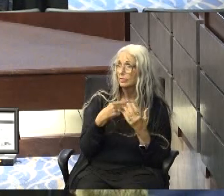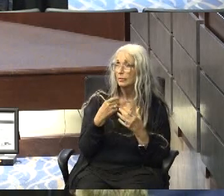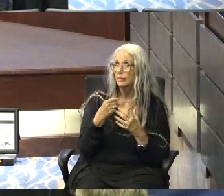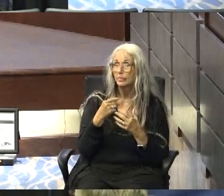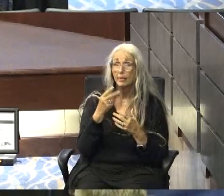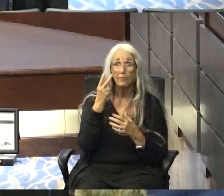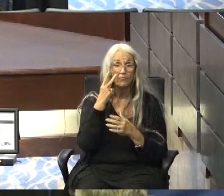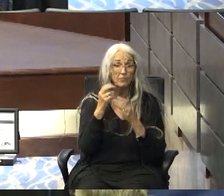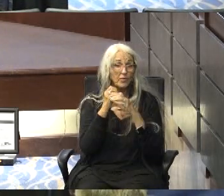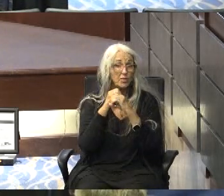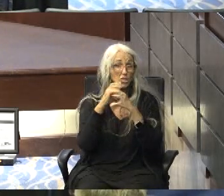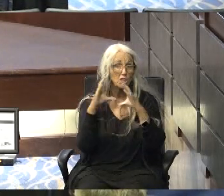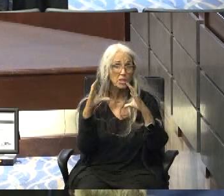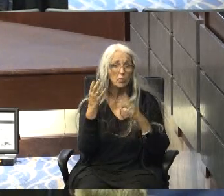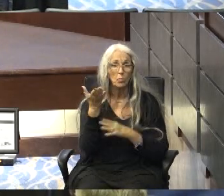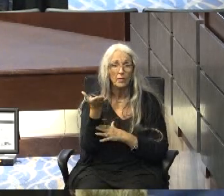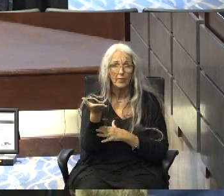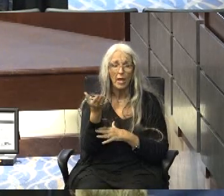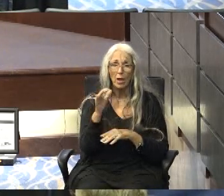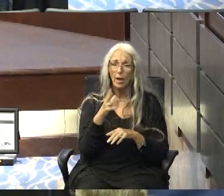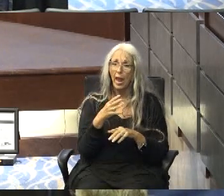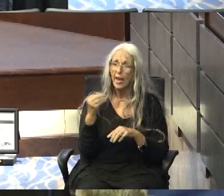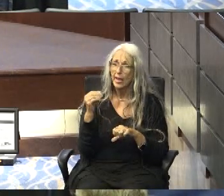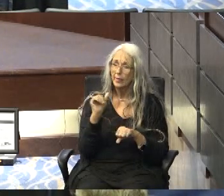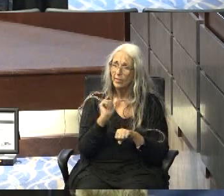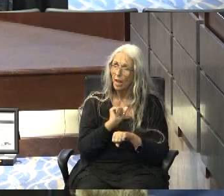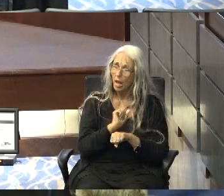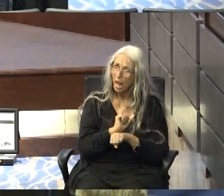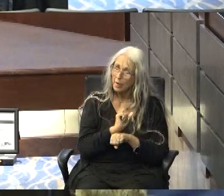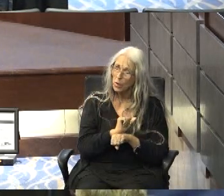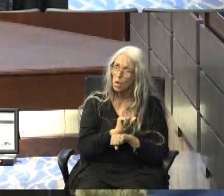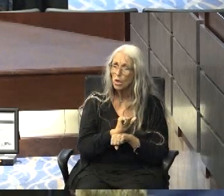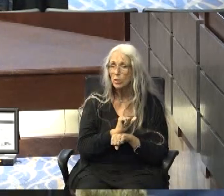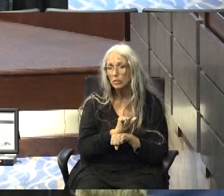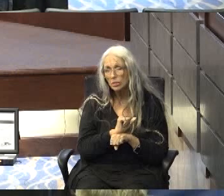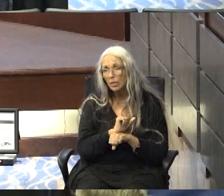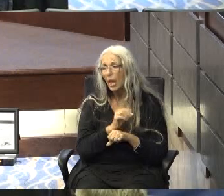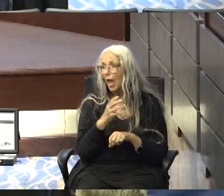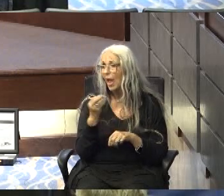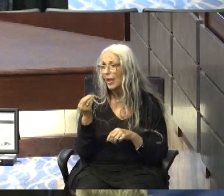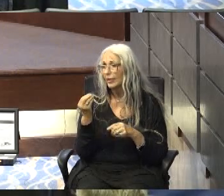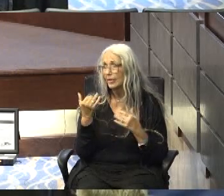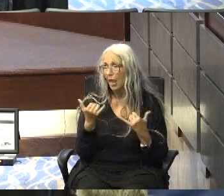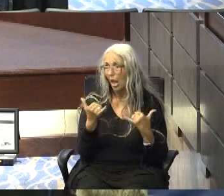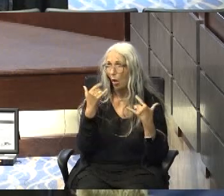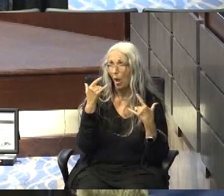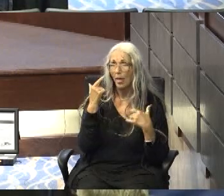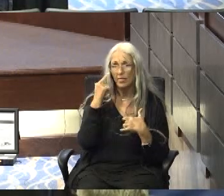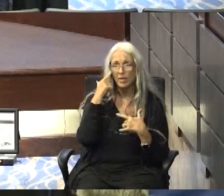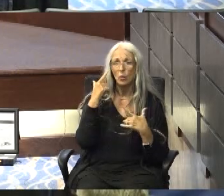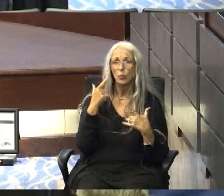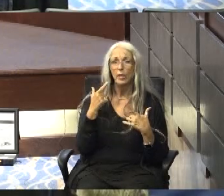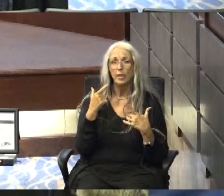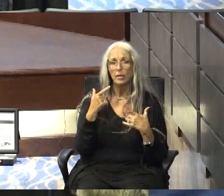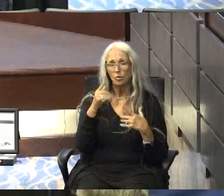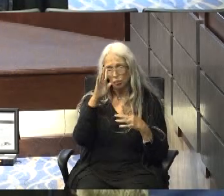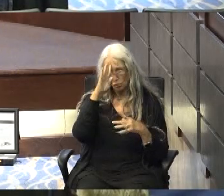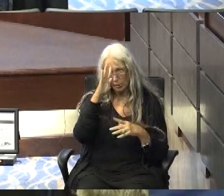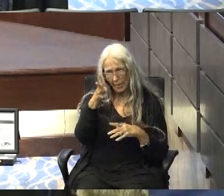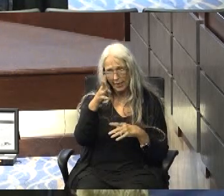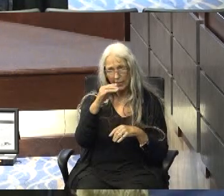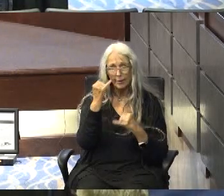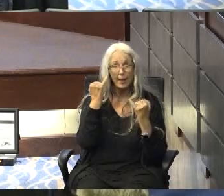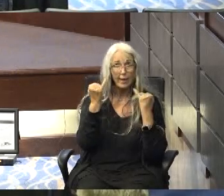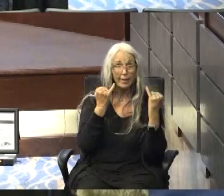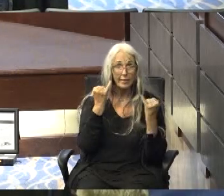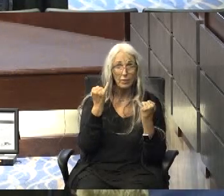the vision was there, but the laborers weren't at the time. And I think that now we've cultivated an idea that